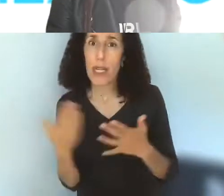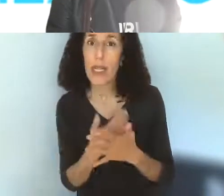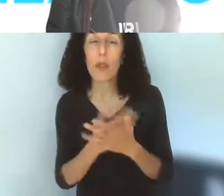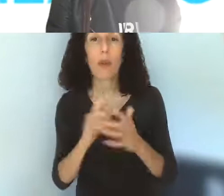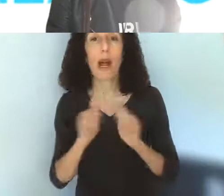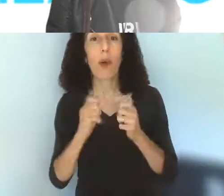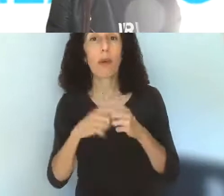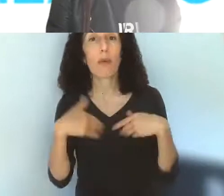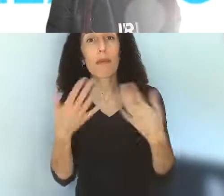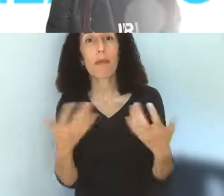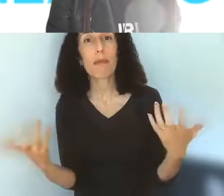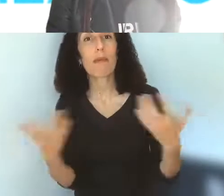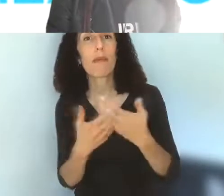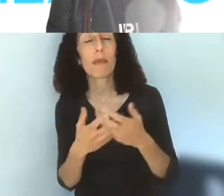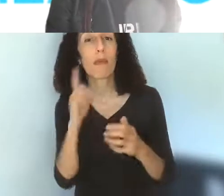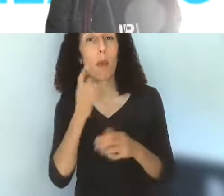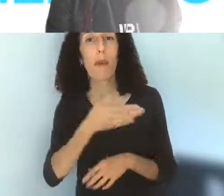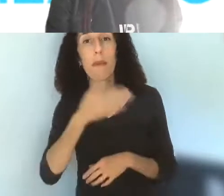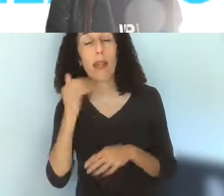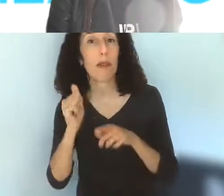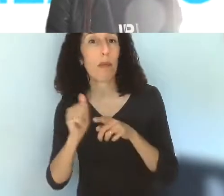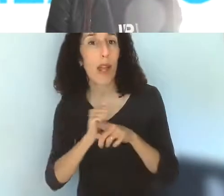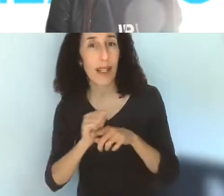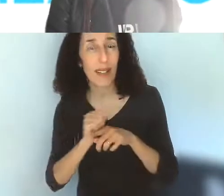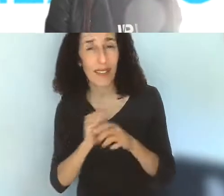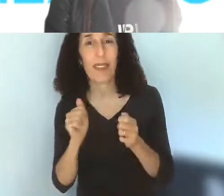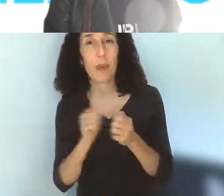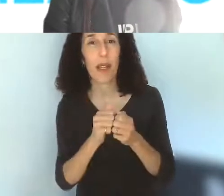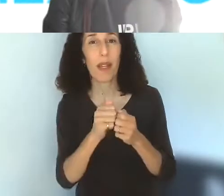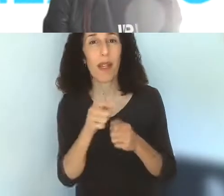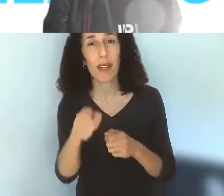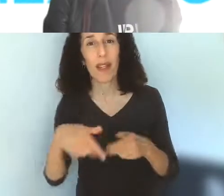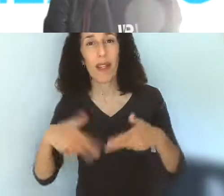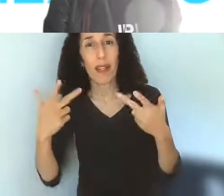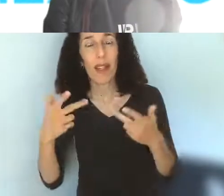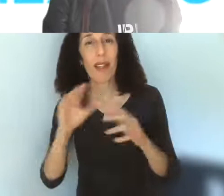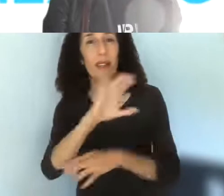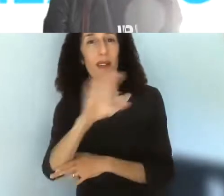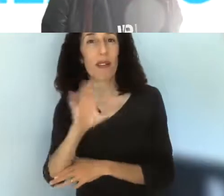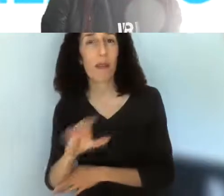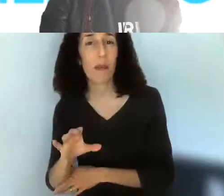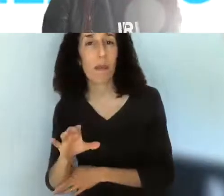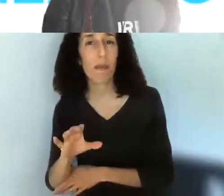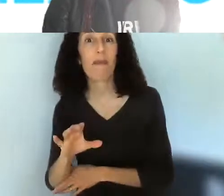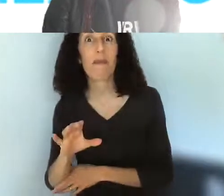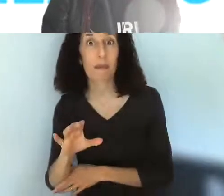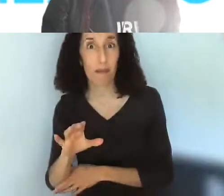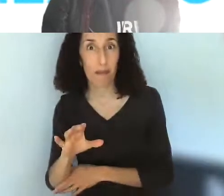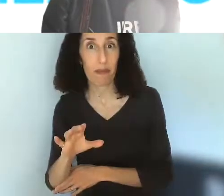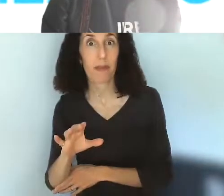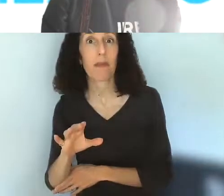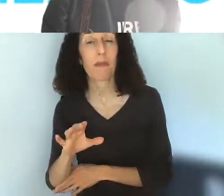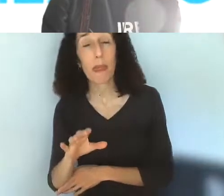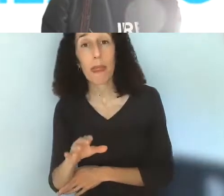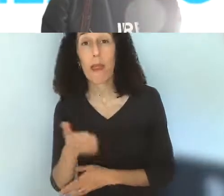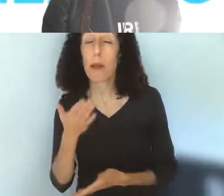as you said, higher ed was transformed by it. Even if we were already teaching online, we probably didn't have access to